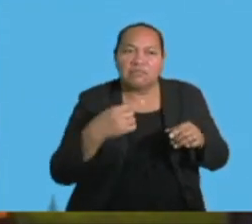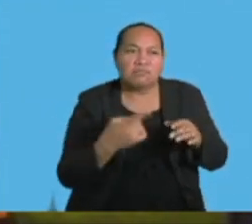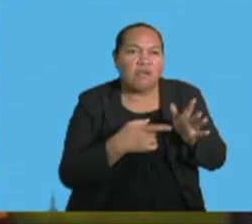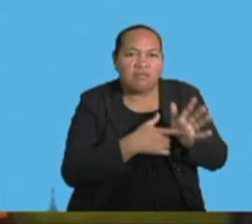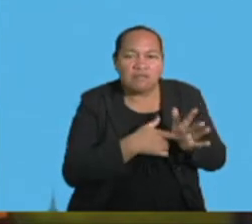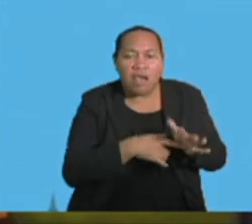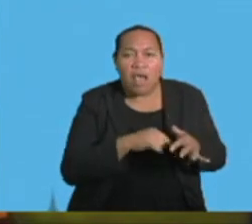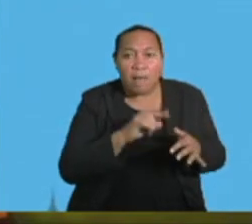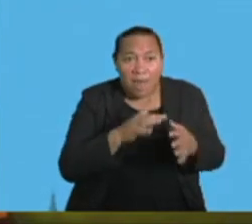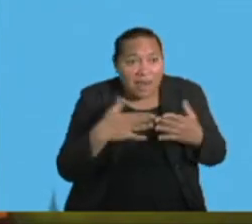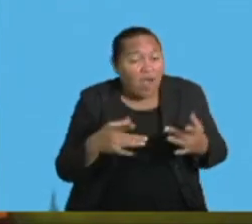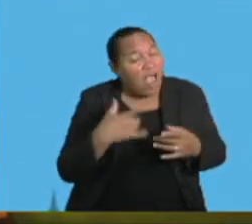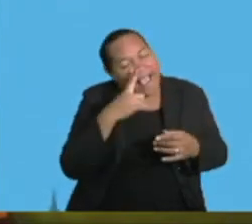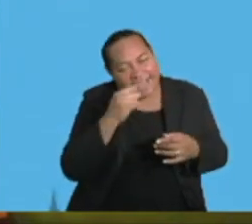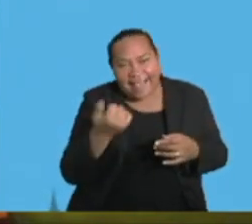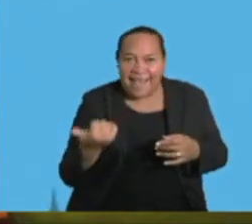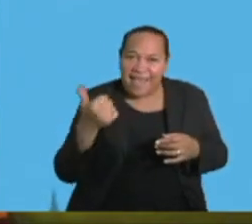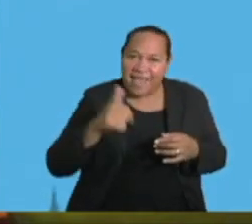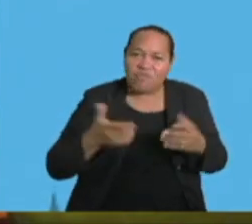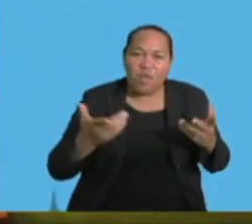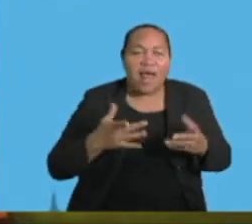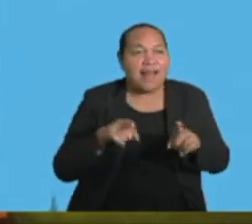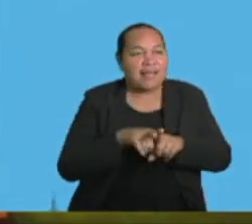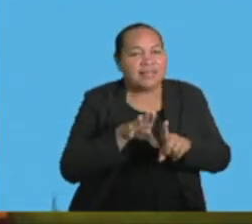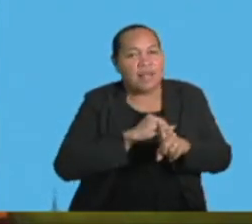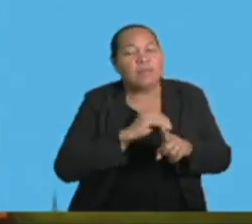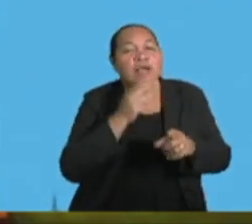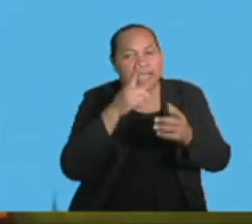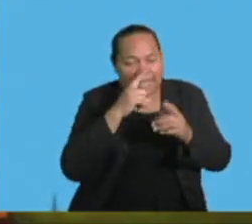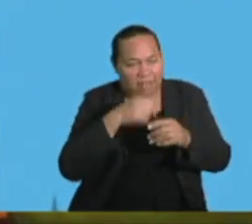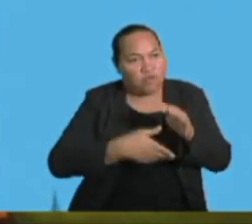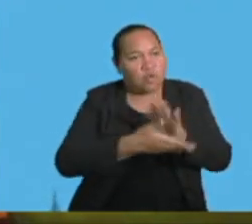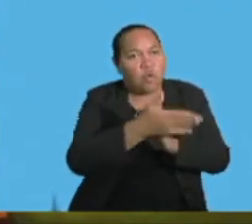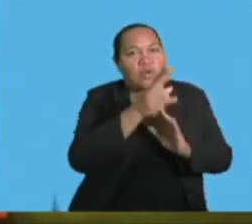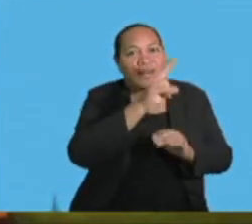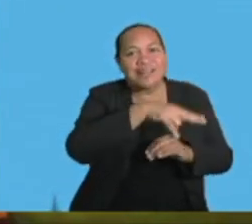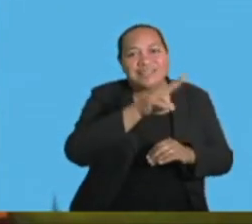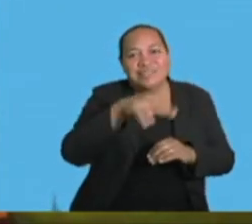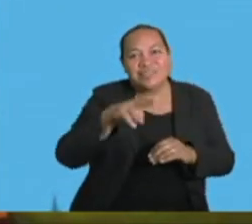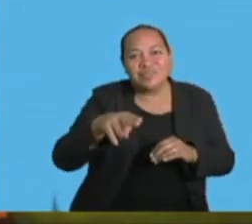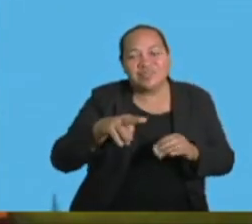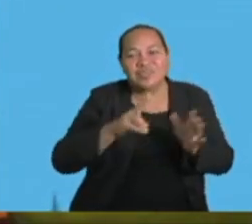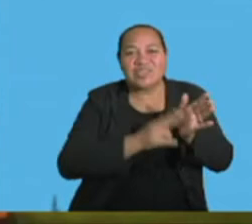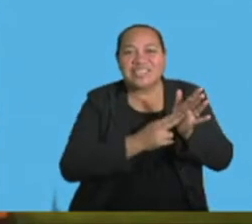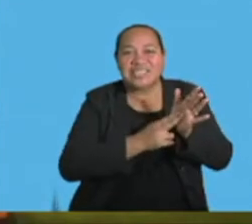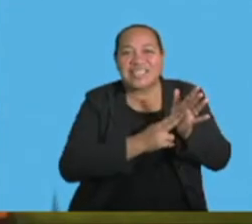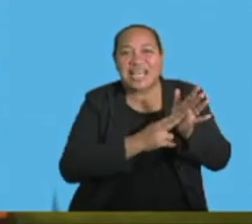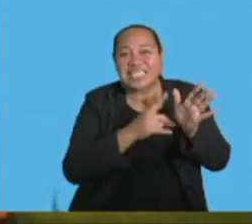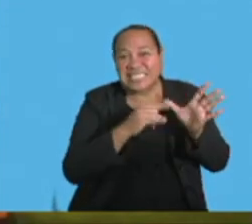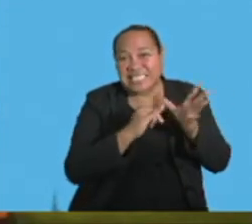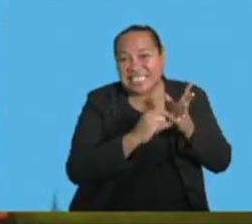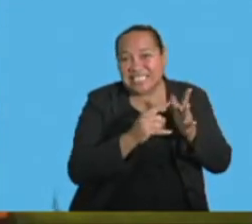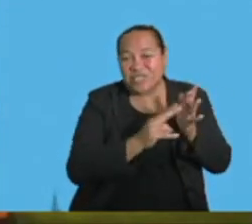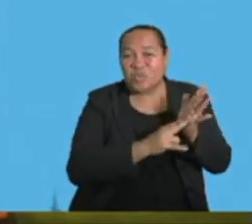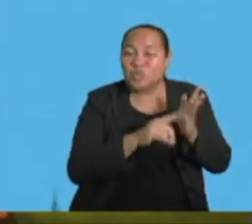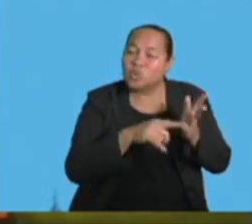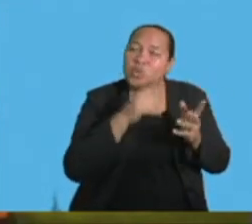government services, you're keeping people a lot more so in a peripheral area. So this is a lot of investments that have been made, Mr. Speaker,